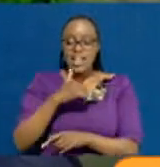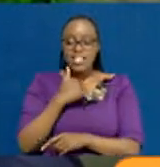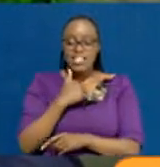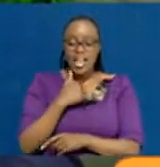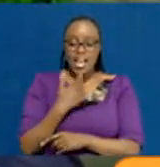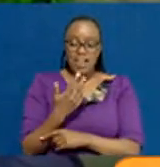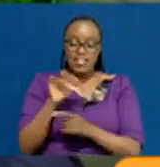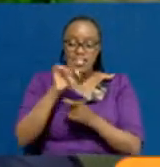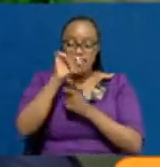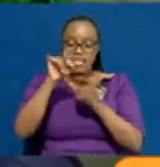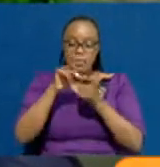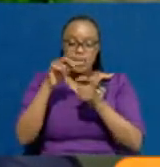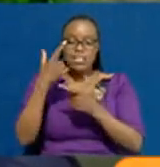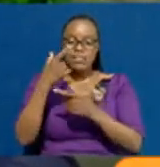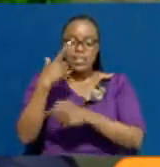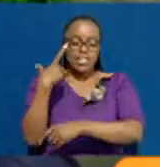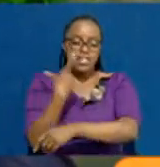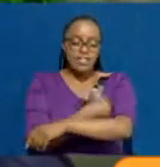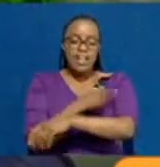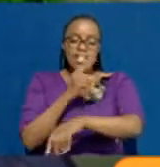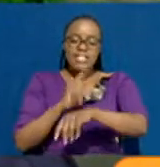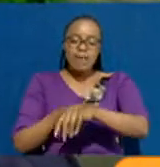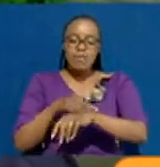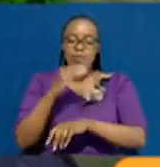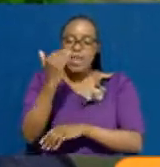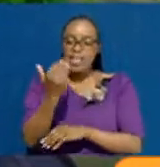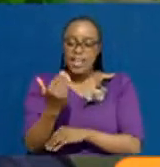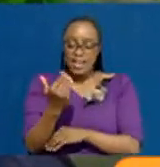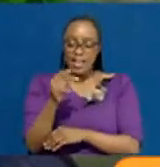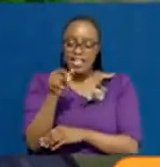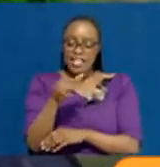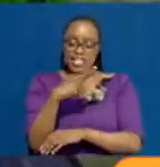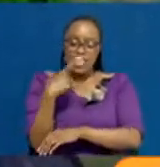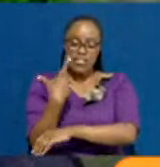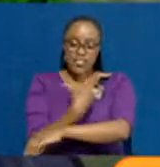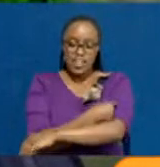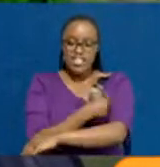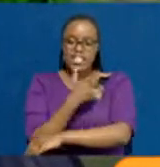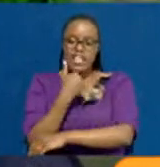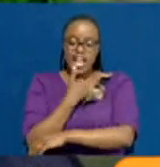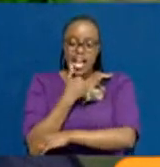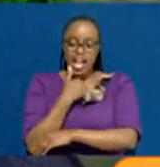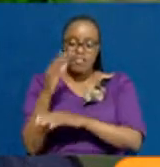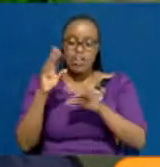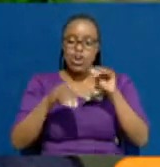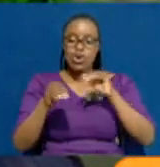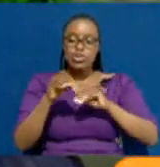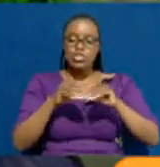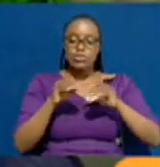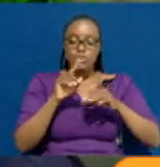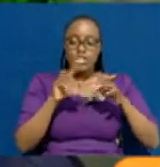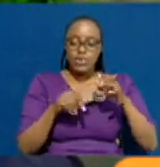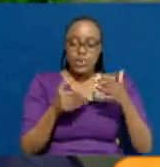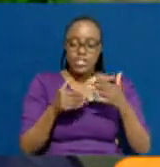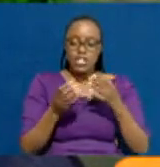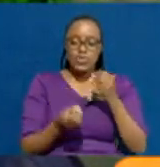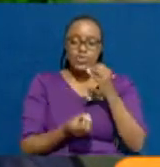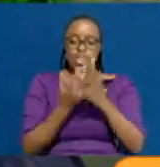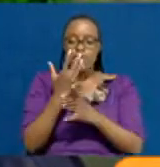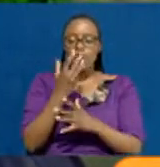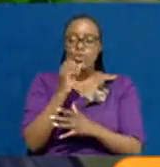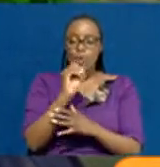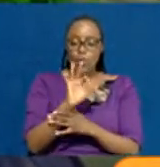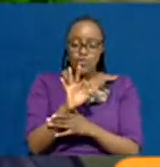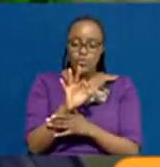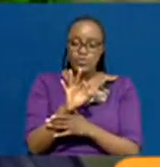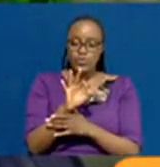have taken certain vaccines in our childhood. Vaccines have actually contributed to the growth